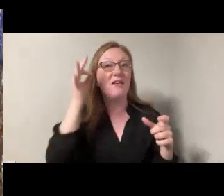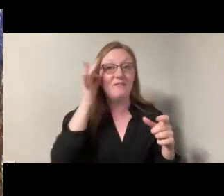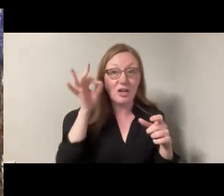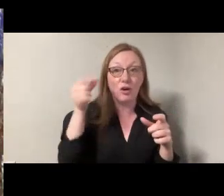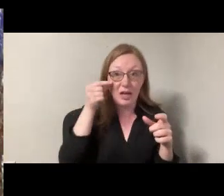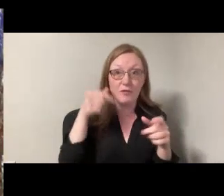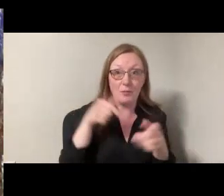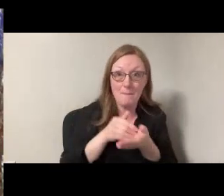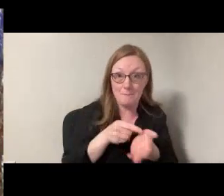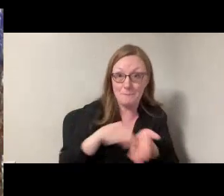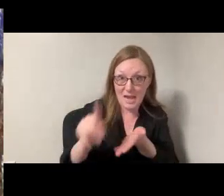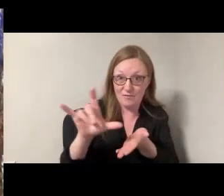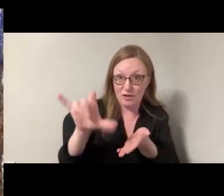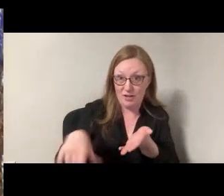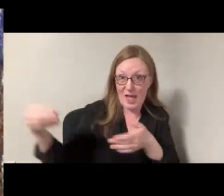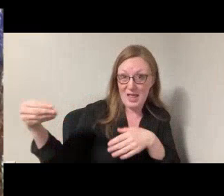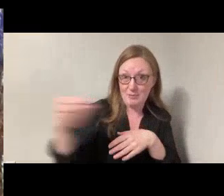Mississippi, because